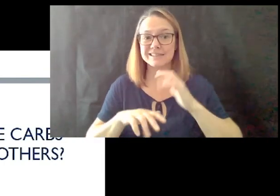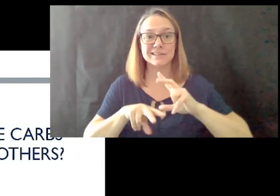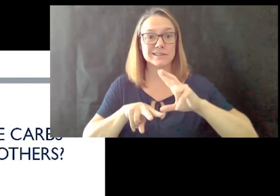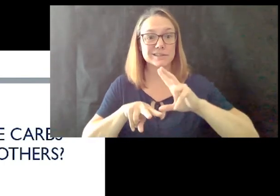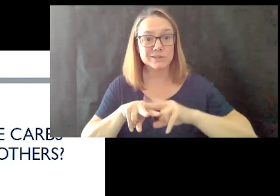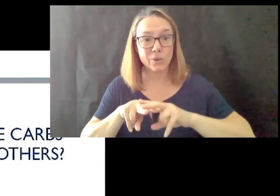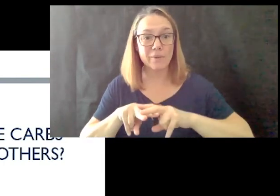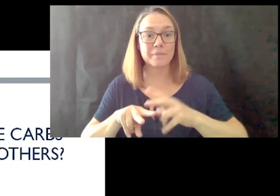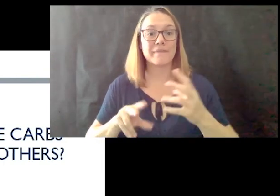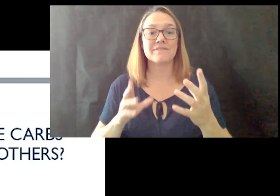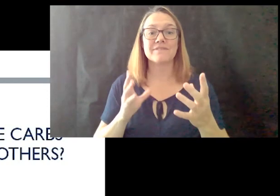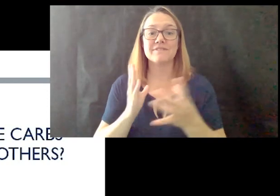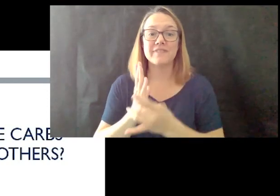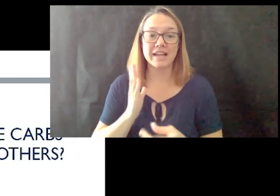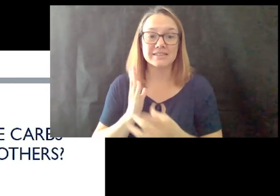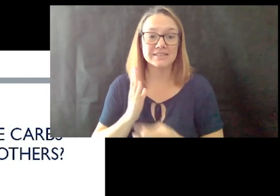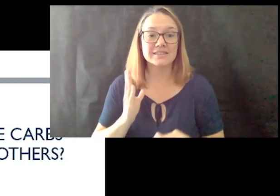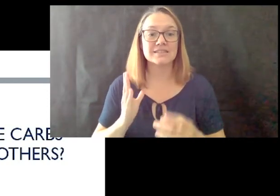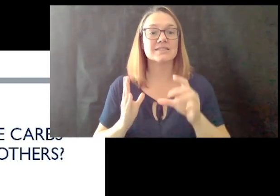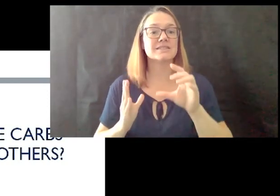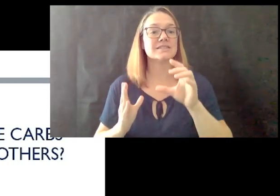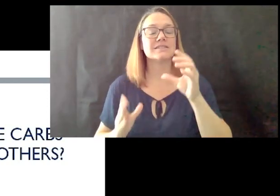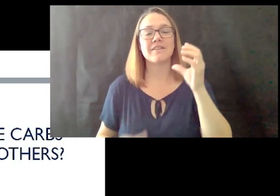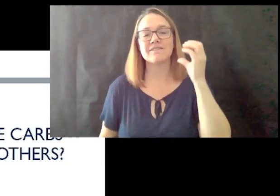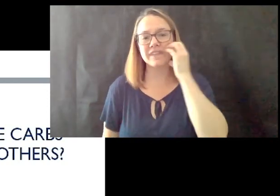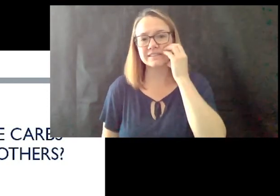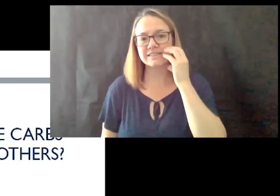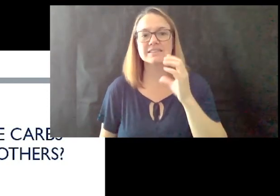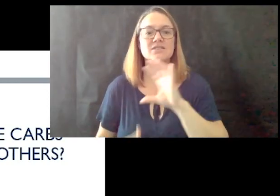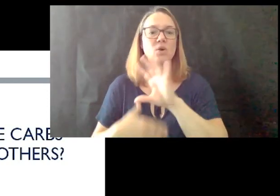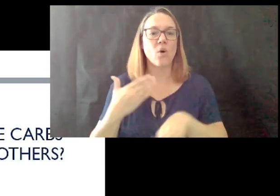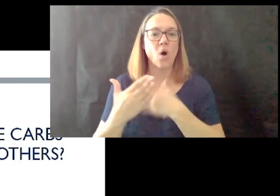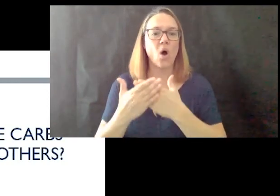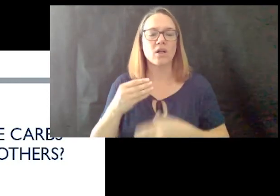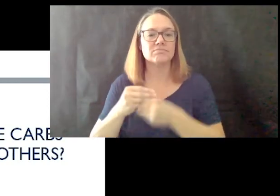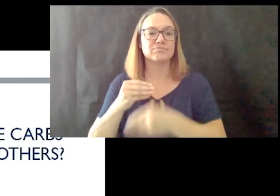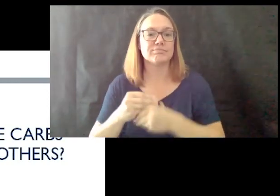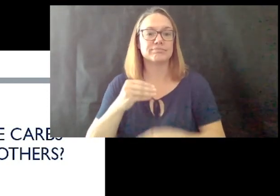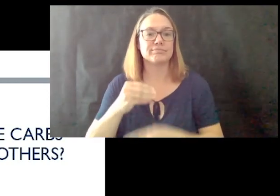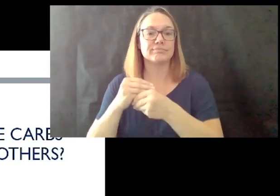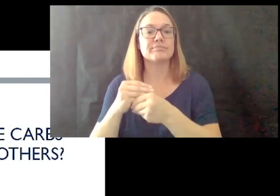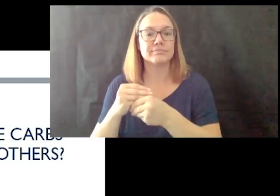in sodium, fats and oils, as well as preservatives, and all those added things